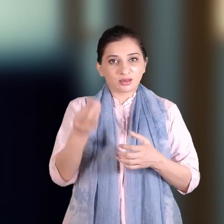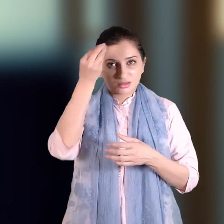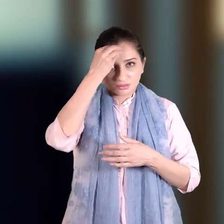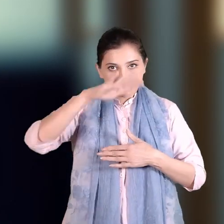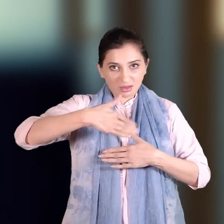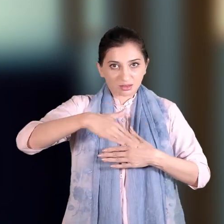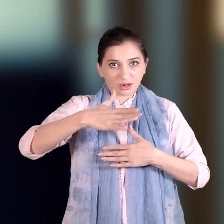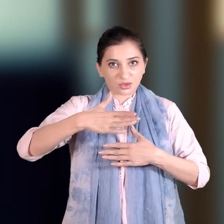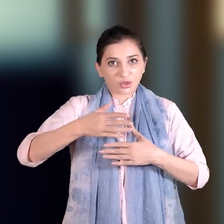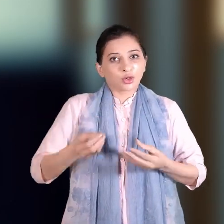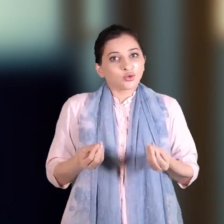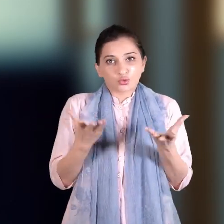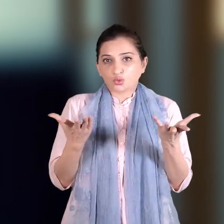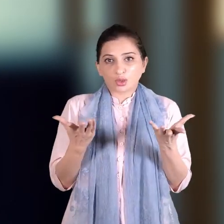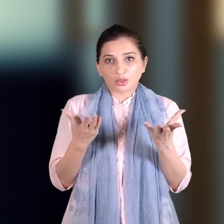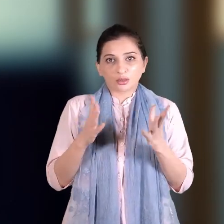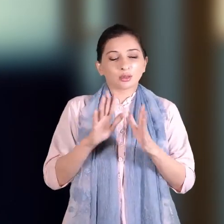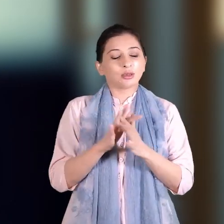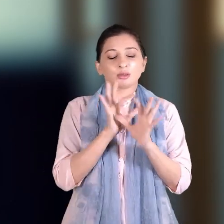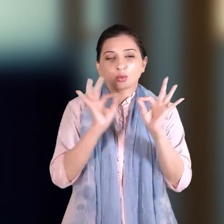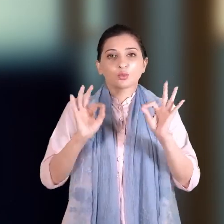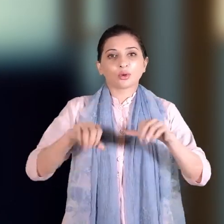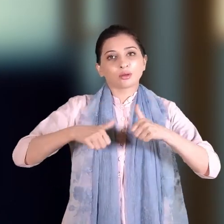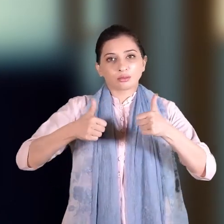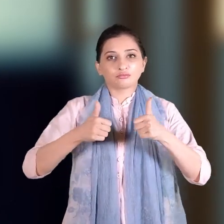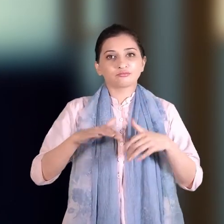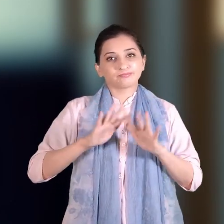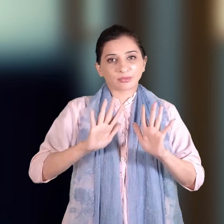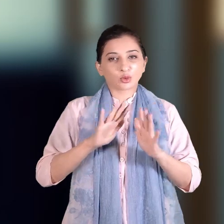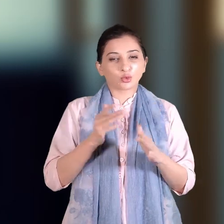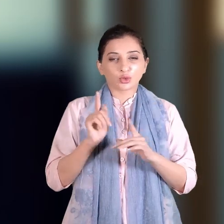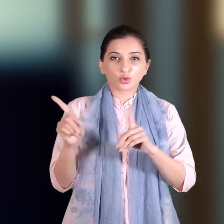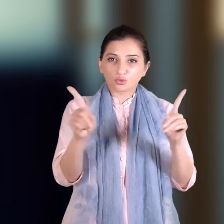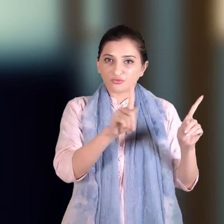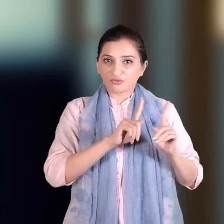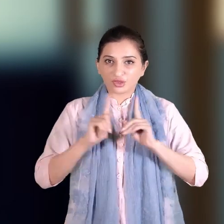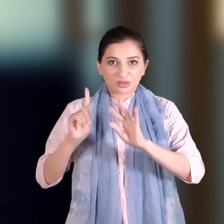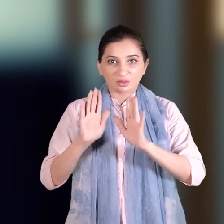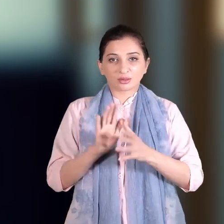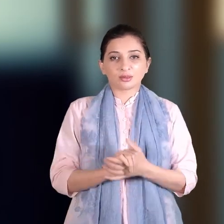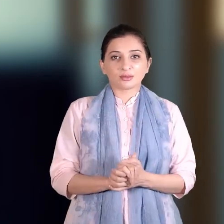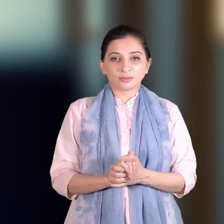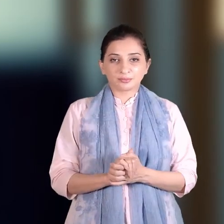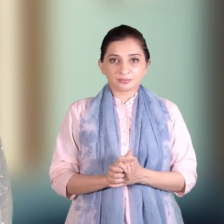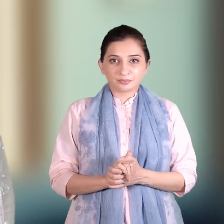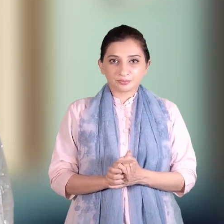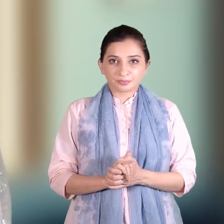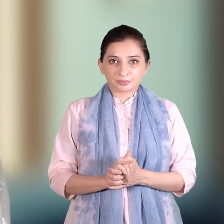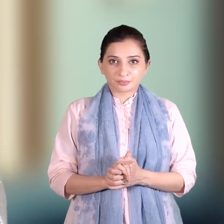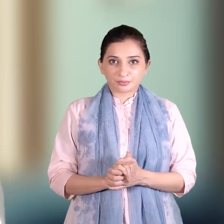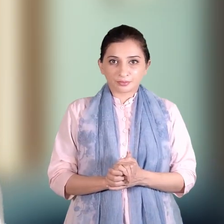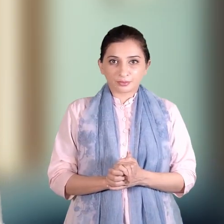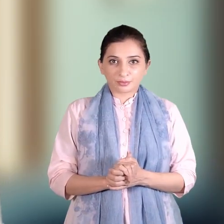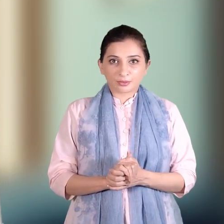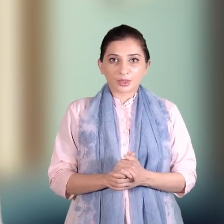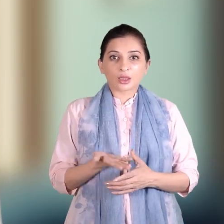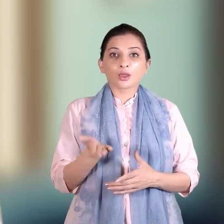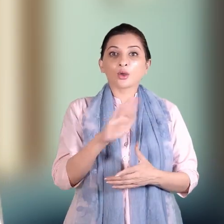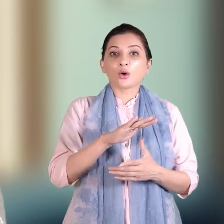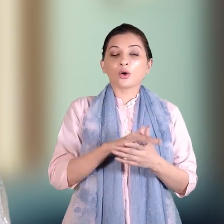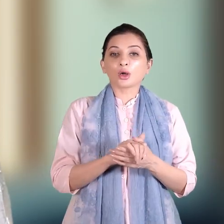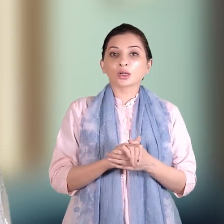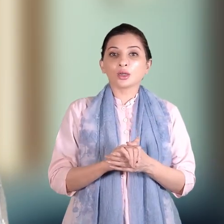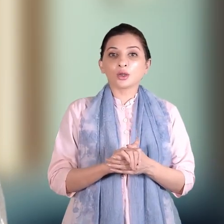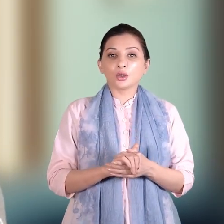but with them they carry a lot of guilt and a lot of judgment from themselves and from the society as well. And so